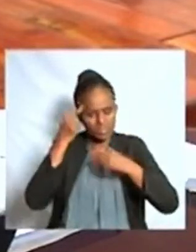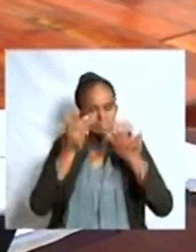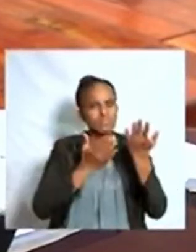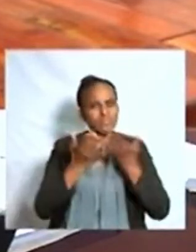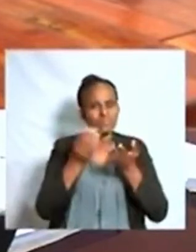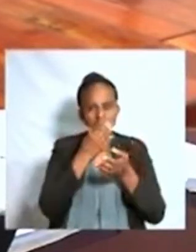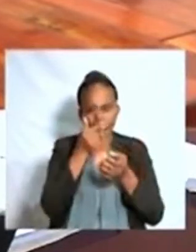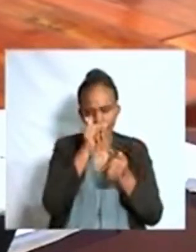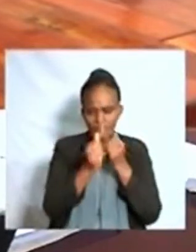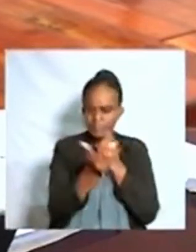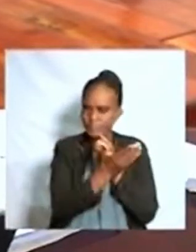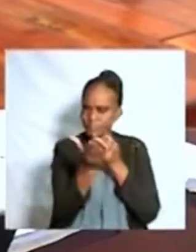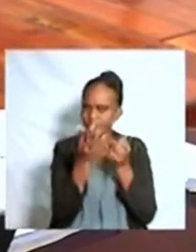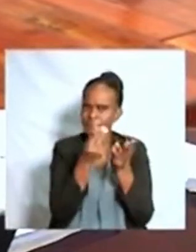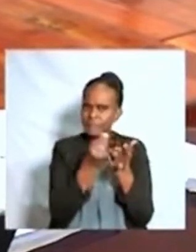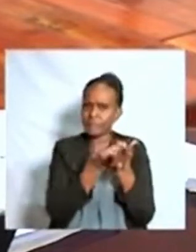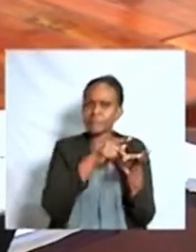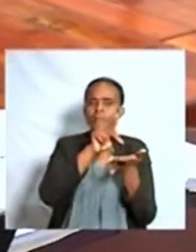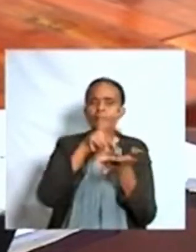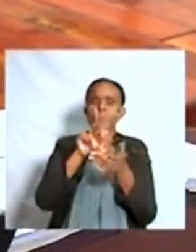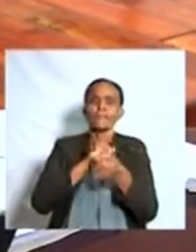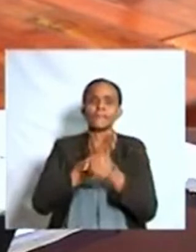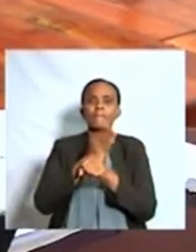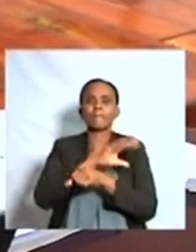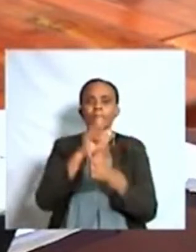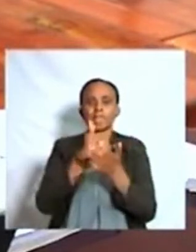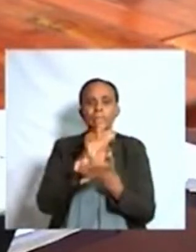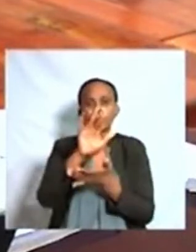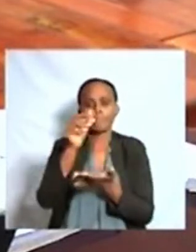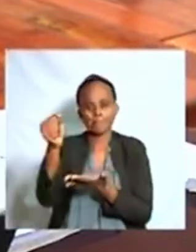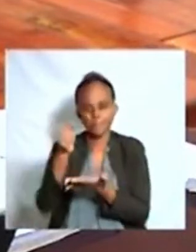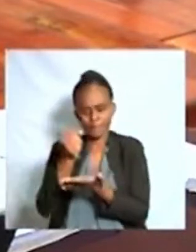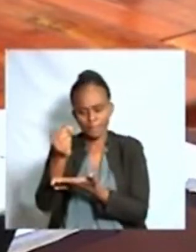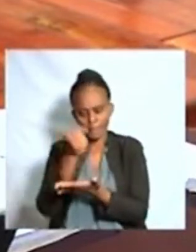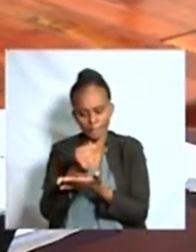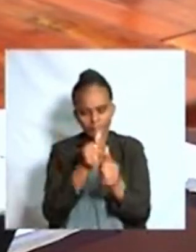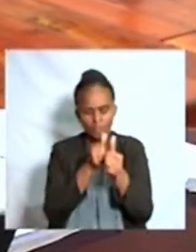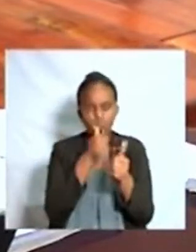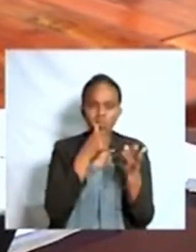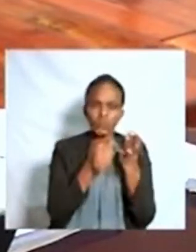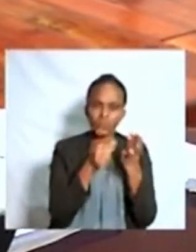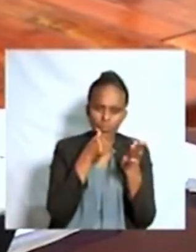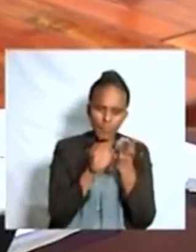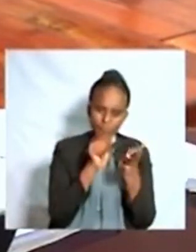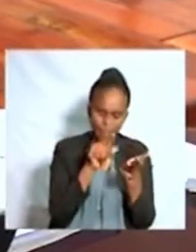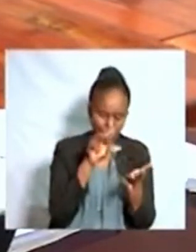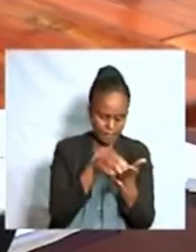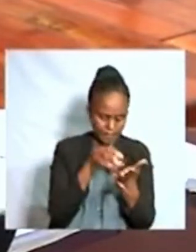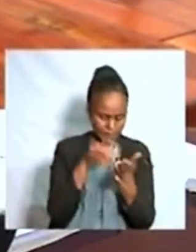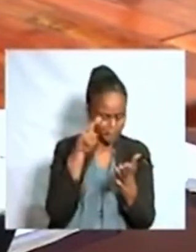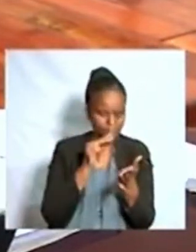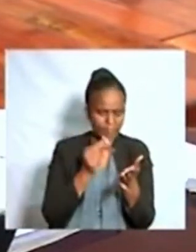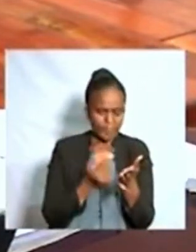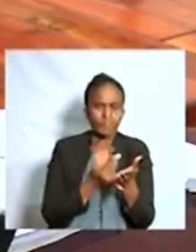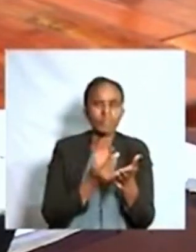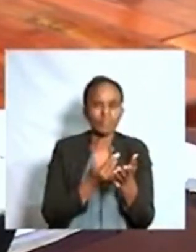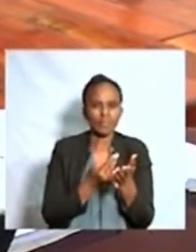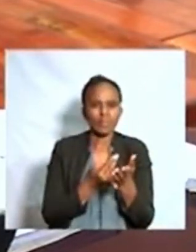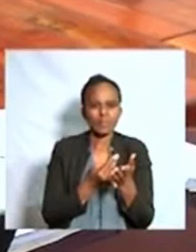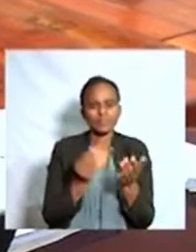since these monies were paid to them following their appointment by letter. Yes. So this matter for us, we believe we